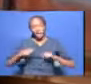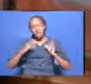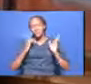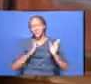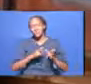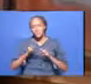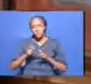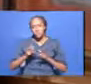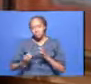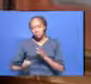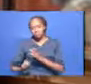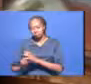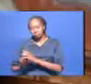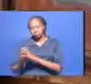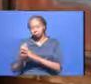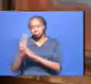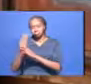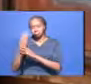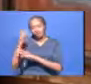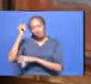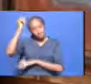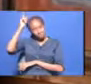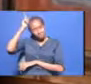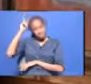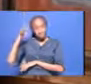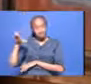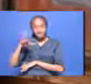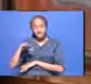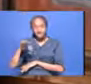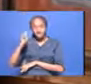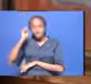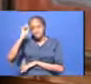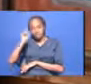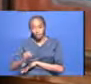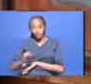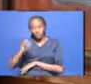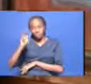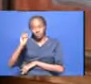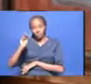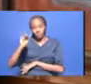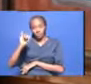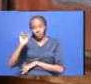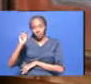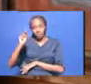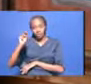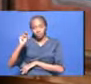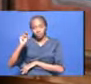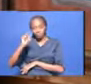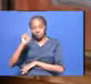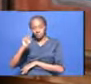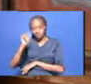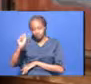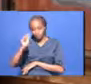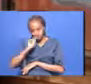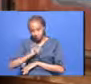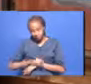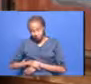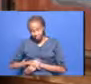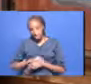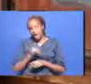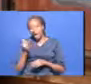rural area of Kenya, in South Nyanza. I looked after the cows